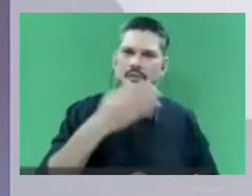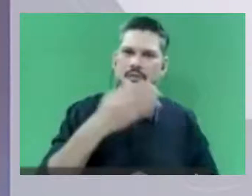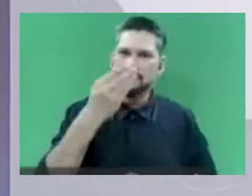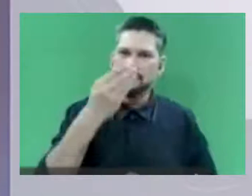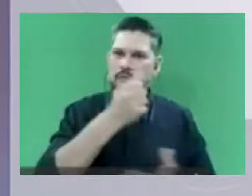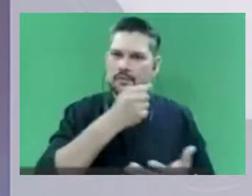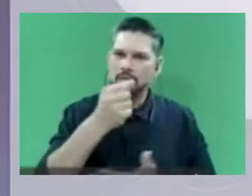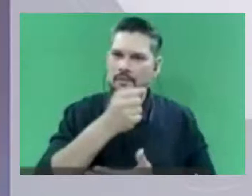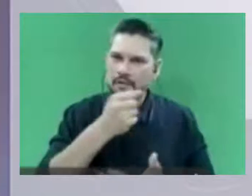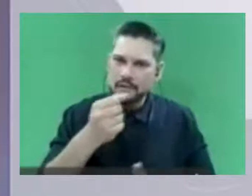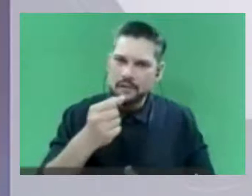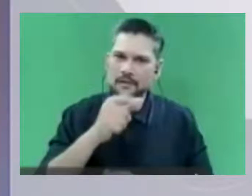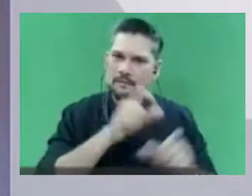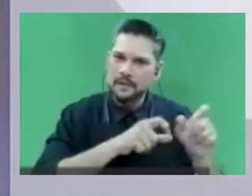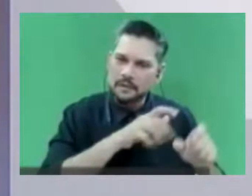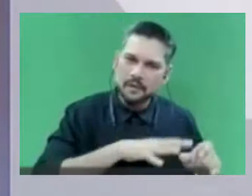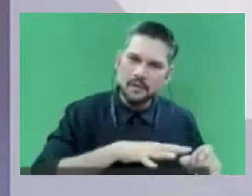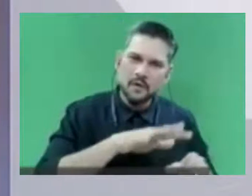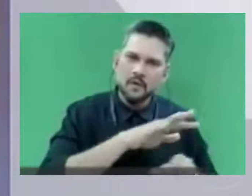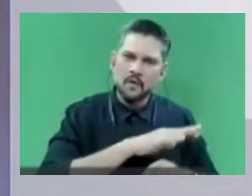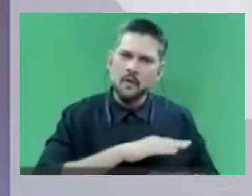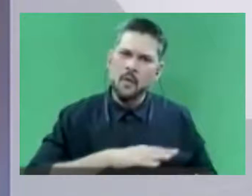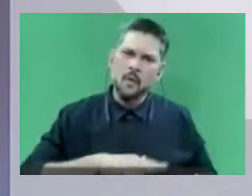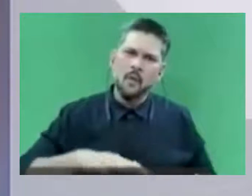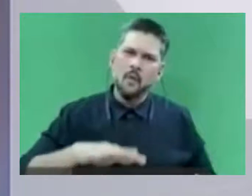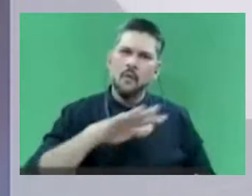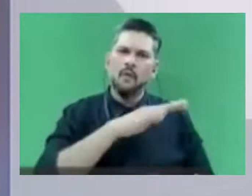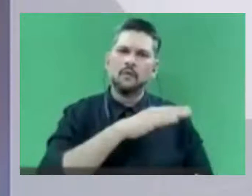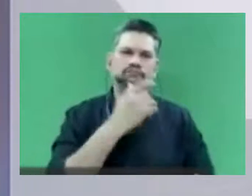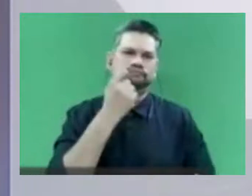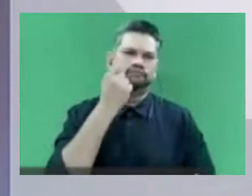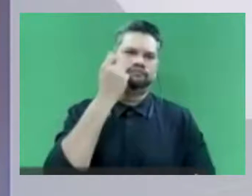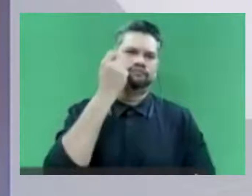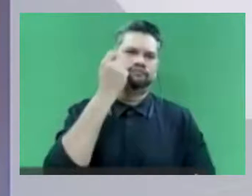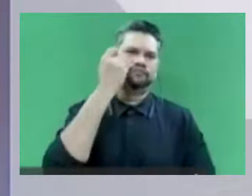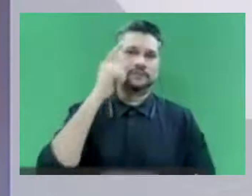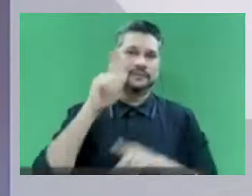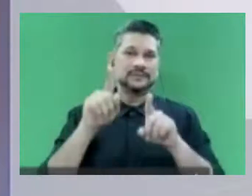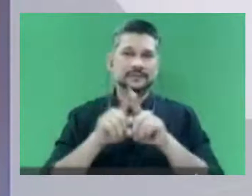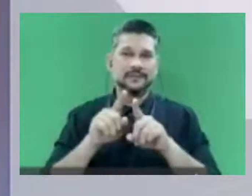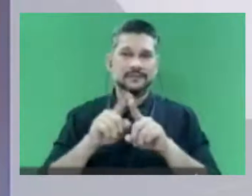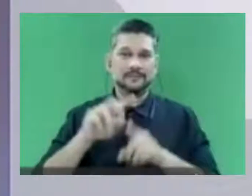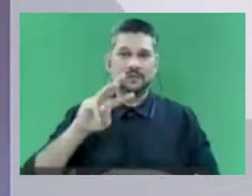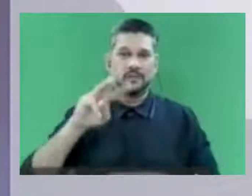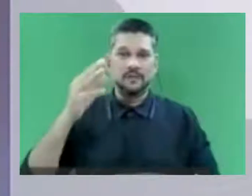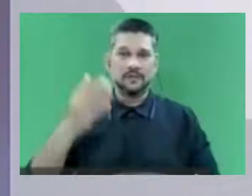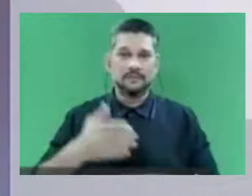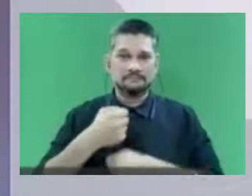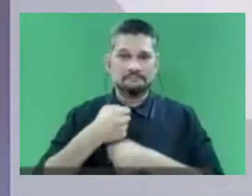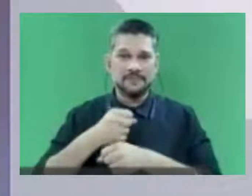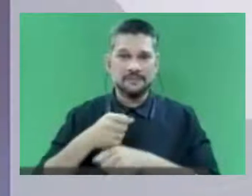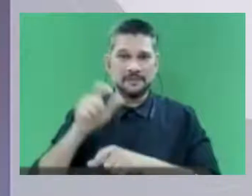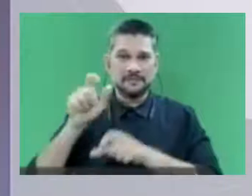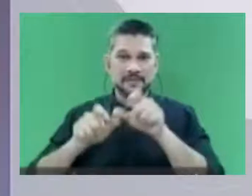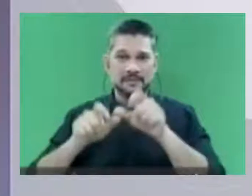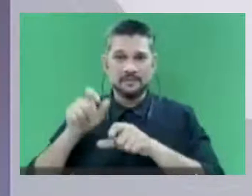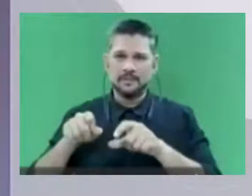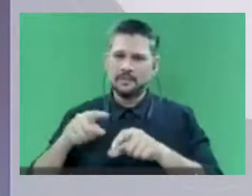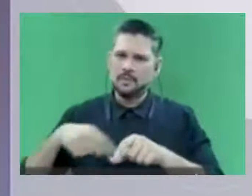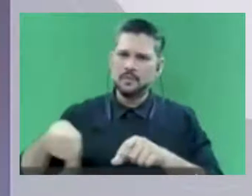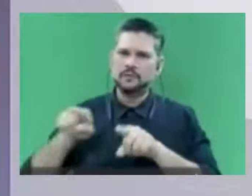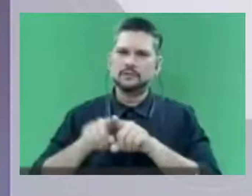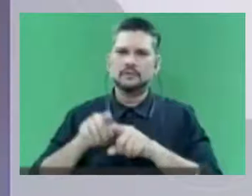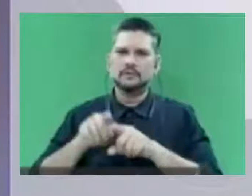make it accessible, especially the developers, web developers, app developers. So when you do